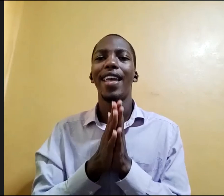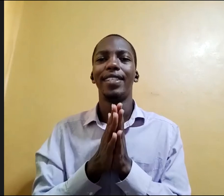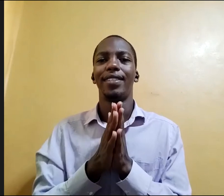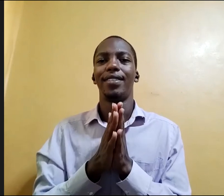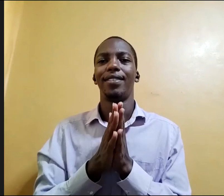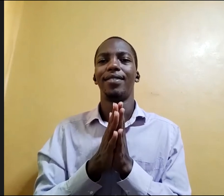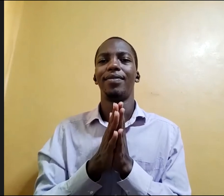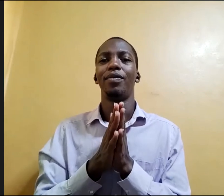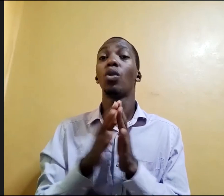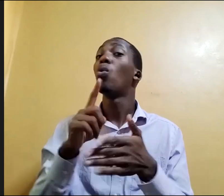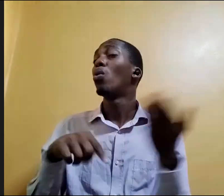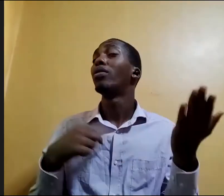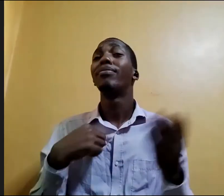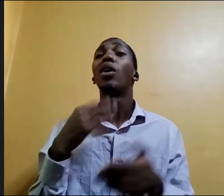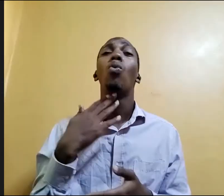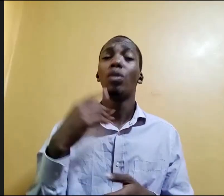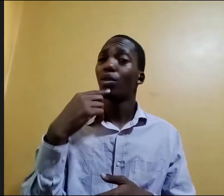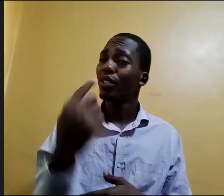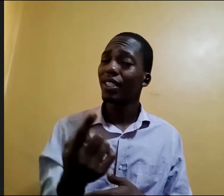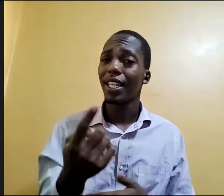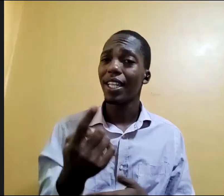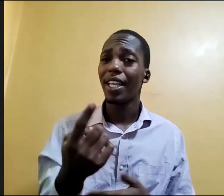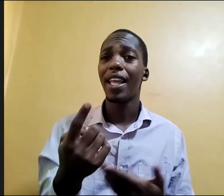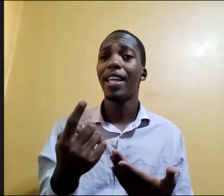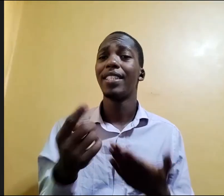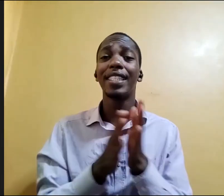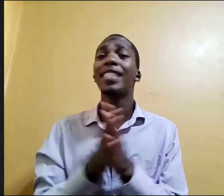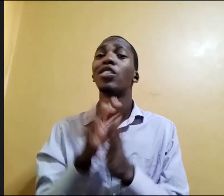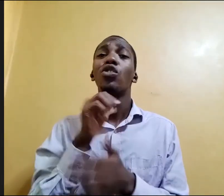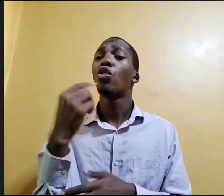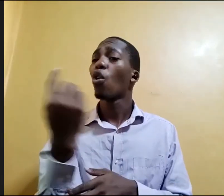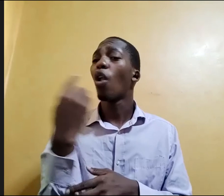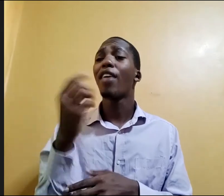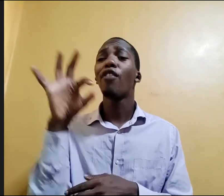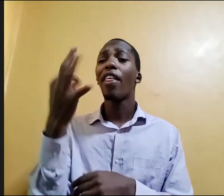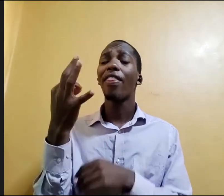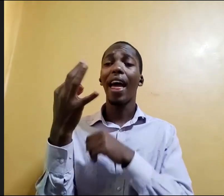What I want to say also is these substances, it's very interesting. It's not only for the third countries, it's also for